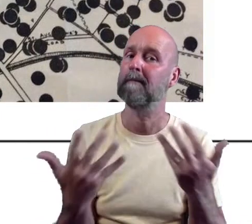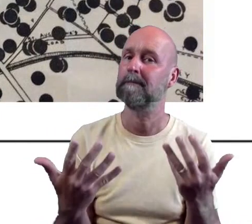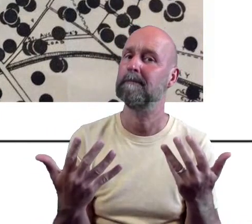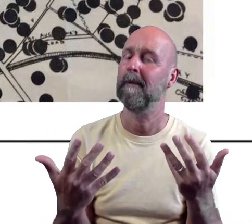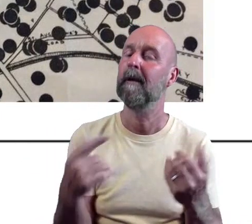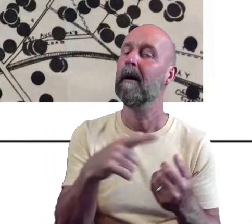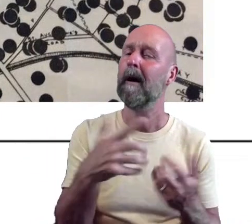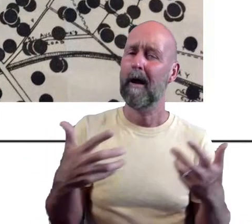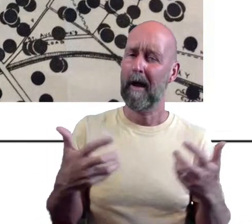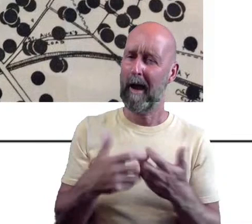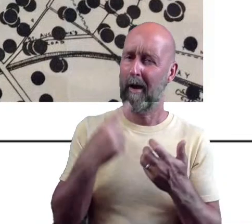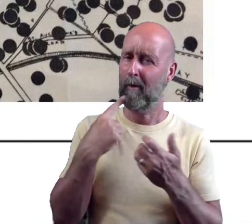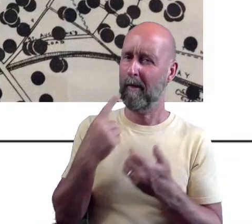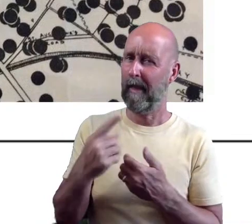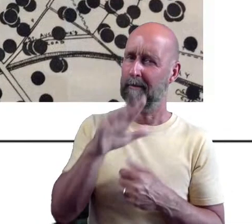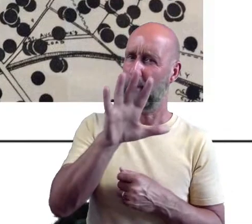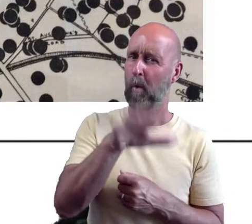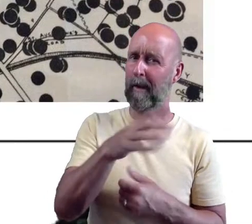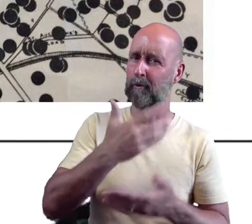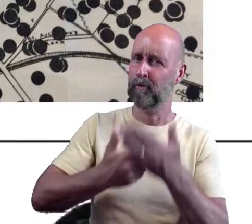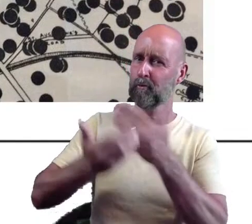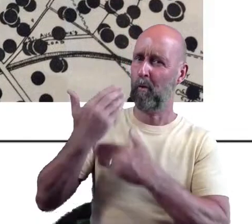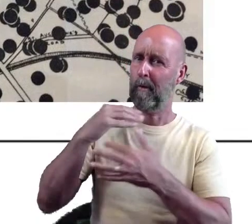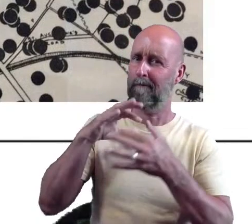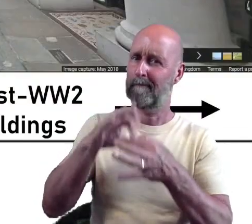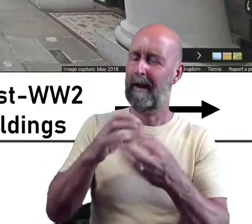could I tell this location backstory in an engaging way?